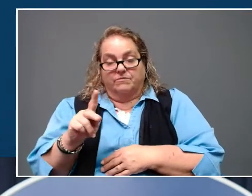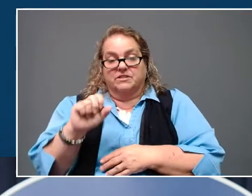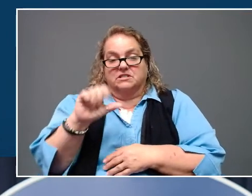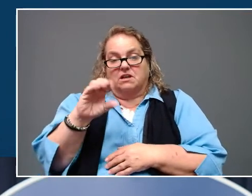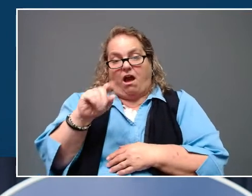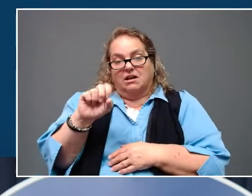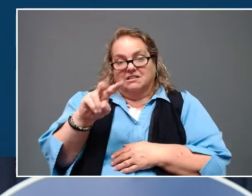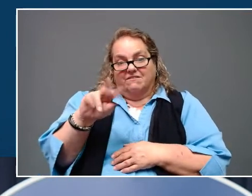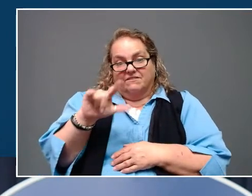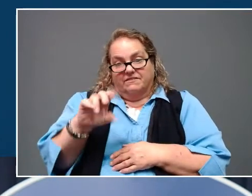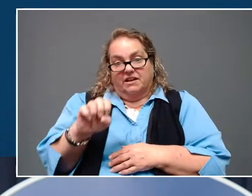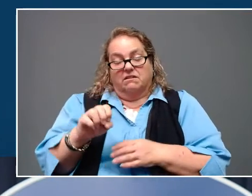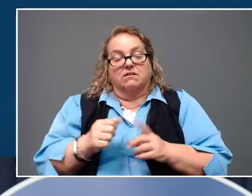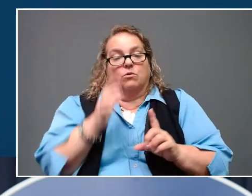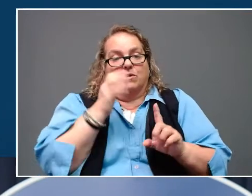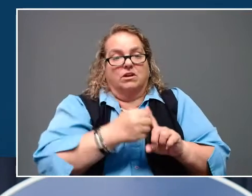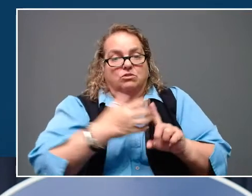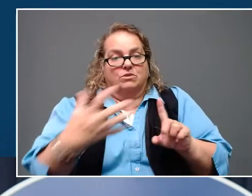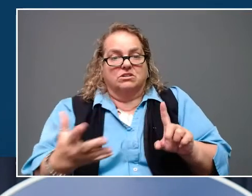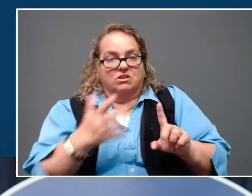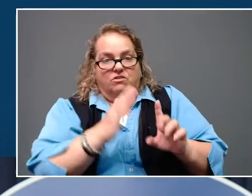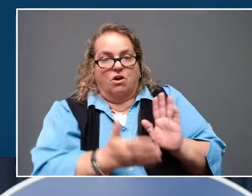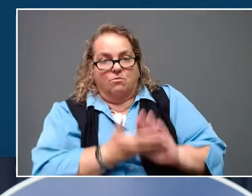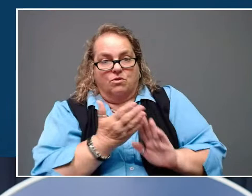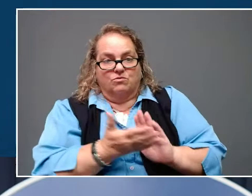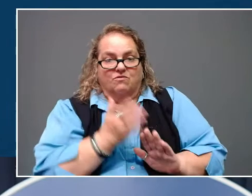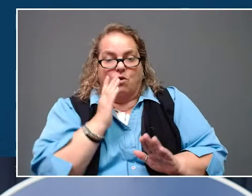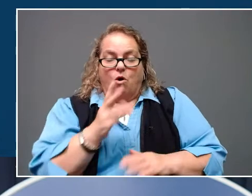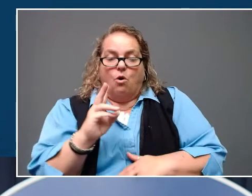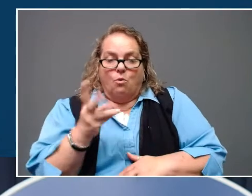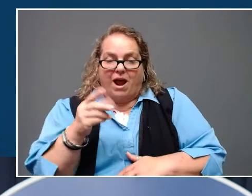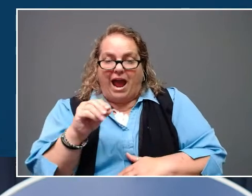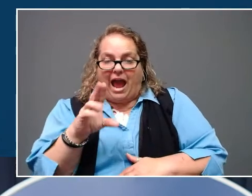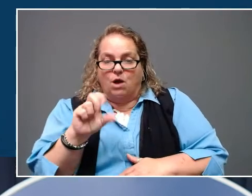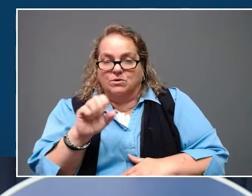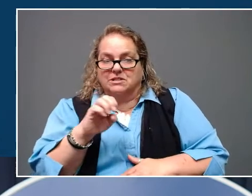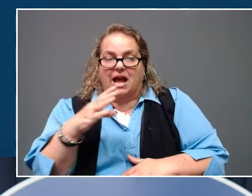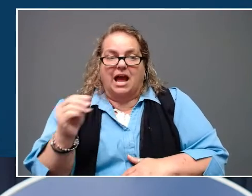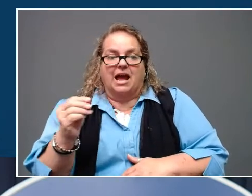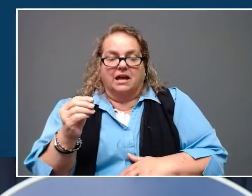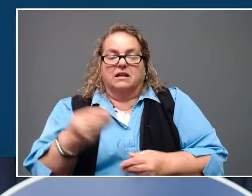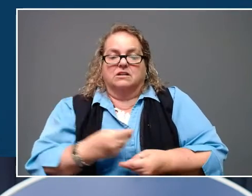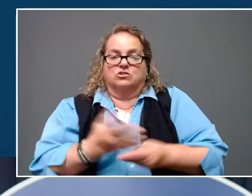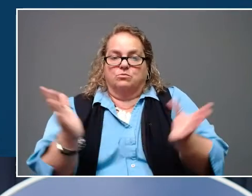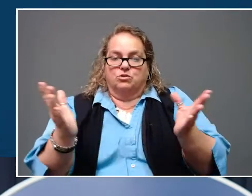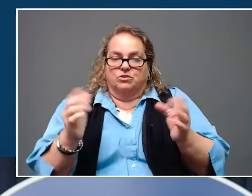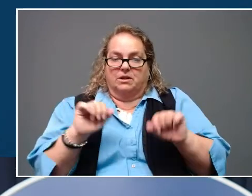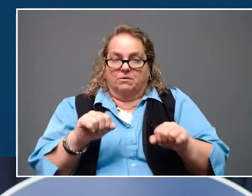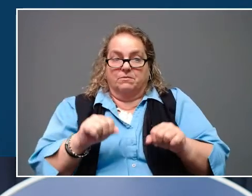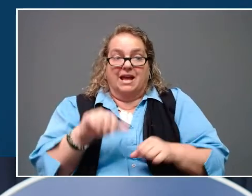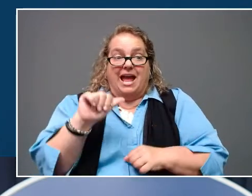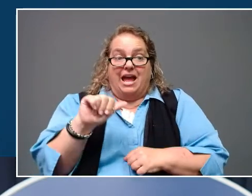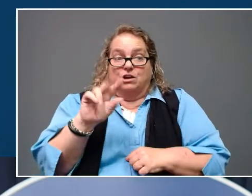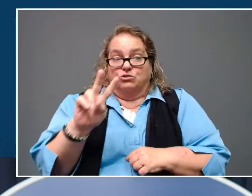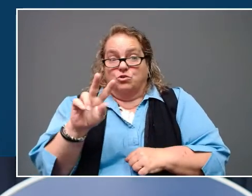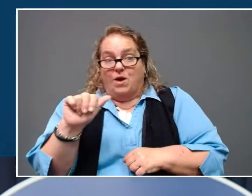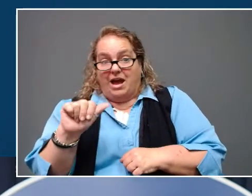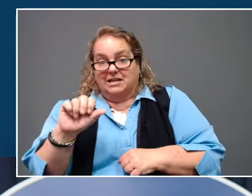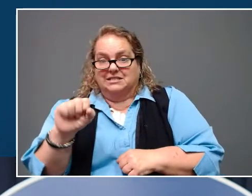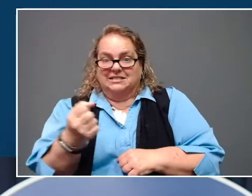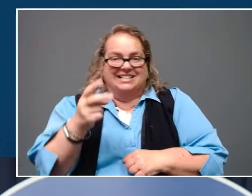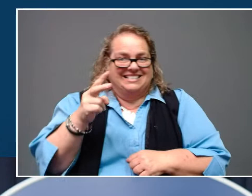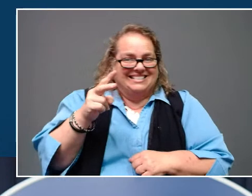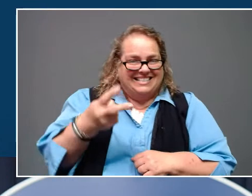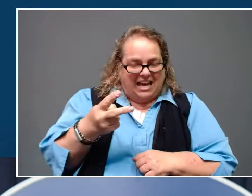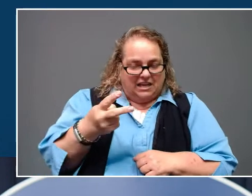company's warehousing and distribution capabilities. This will be A2A's second manufacturing location in Kentucky and will serve